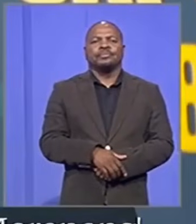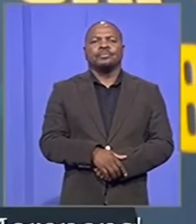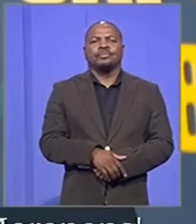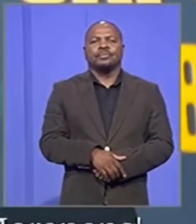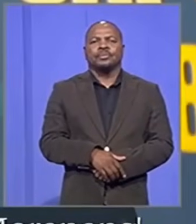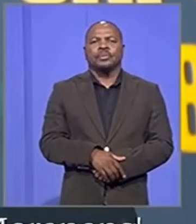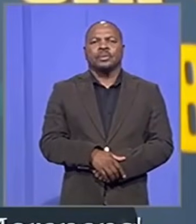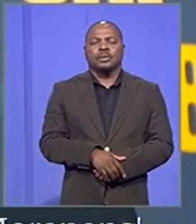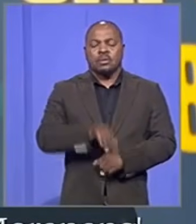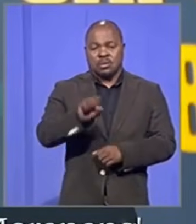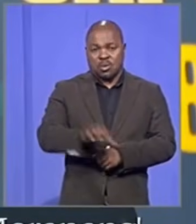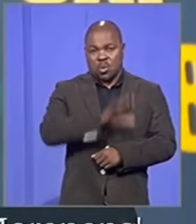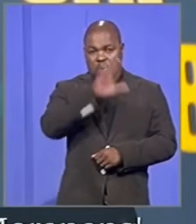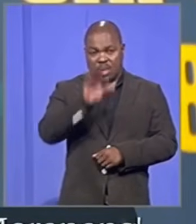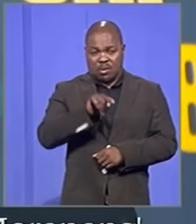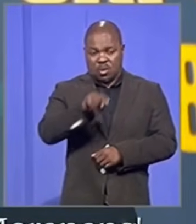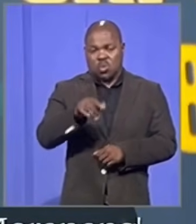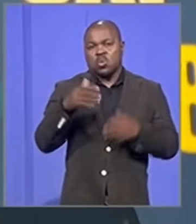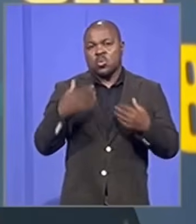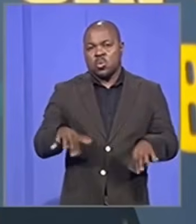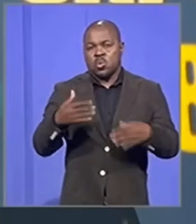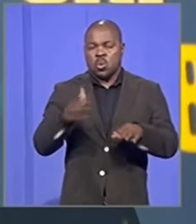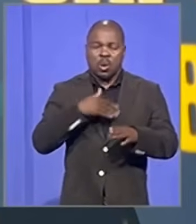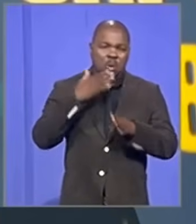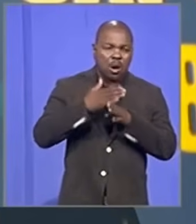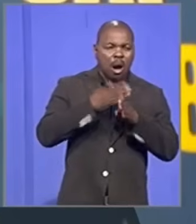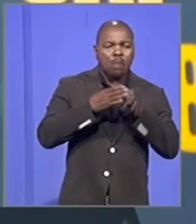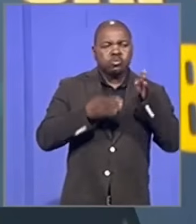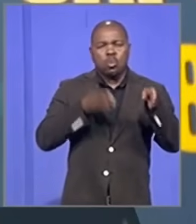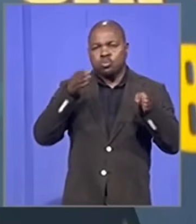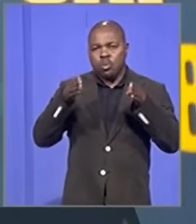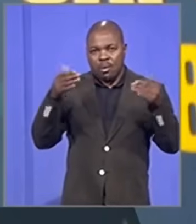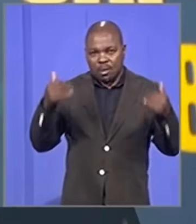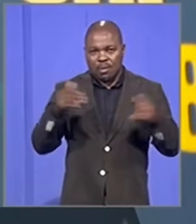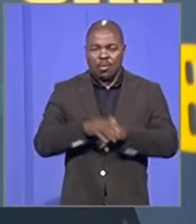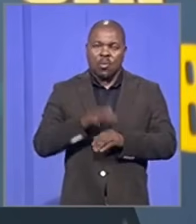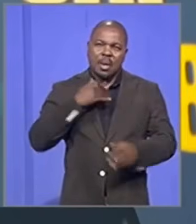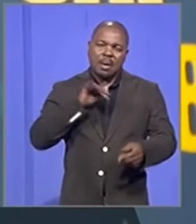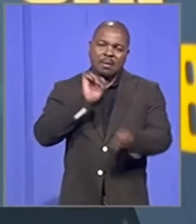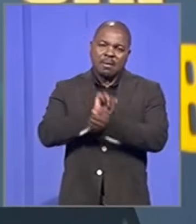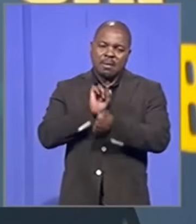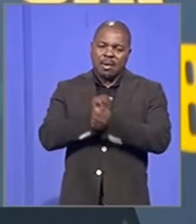The country-wide high-density operations have resulted in the arrest of